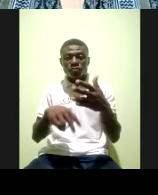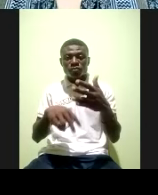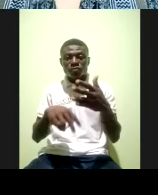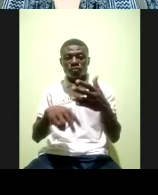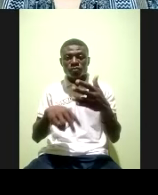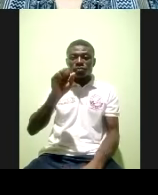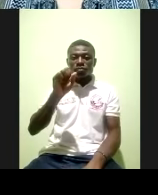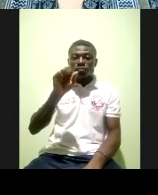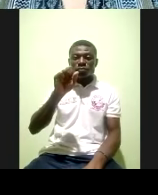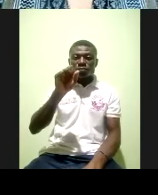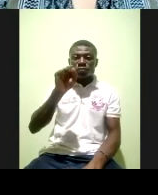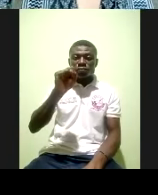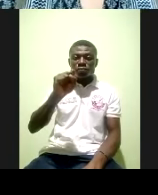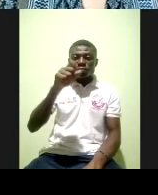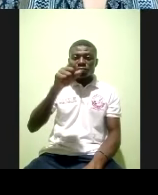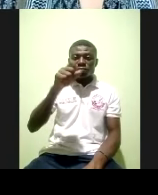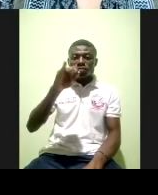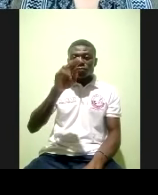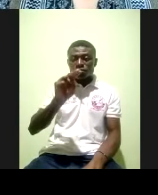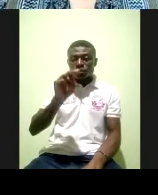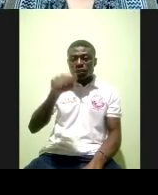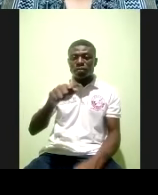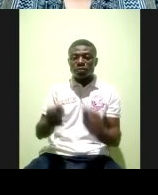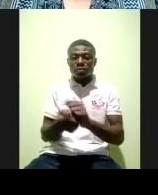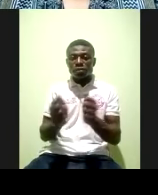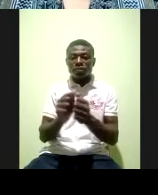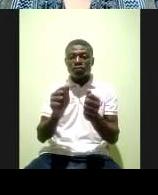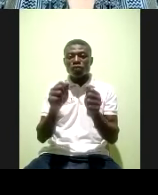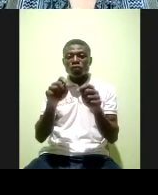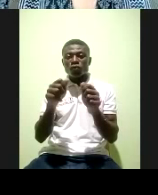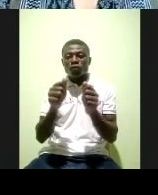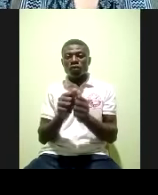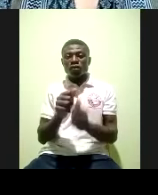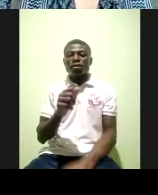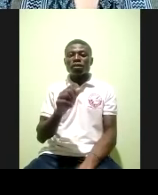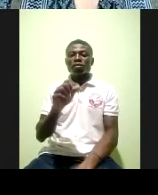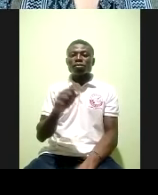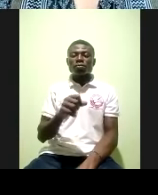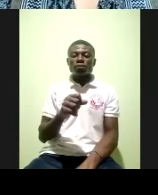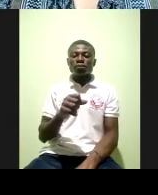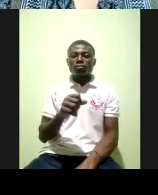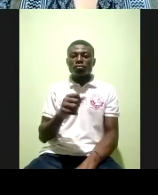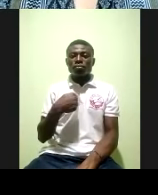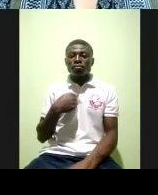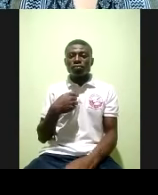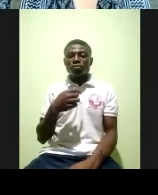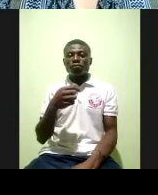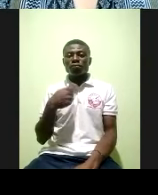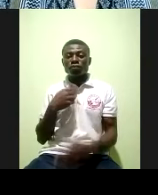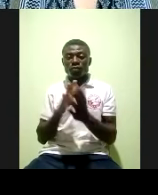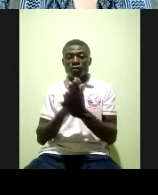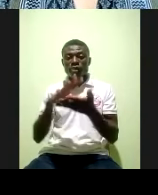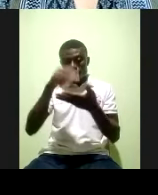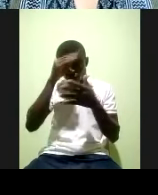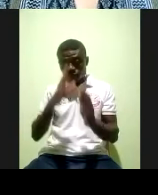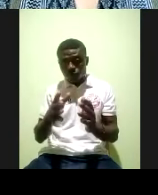become snip. And as I was discussing earlier also, if I ask my student to